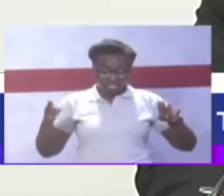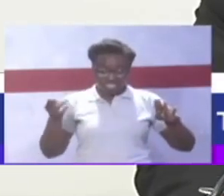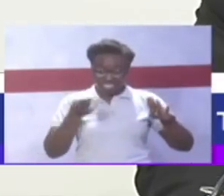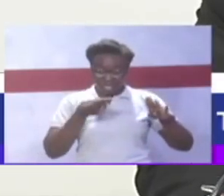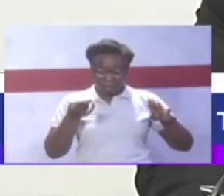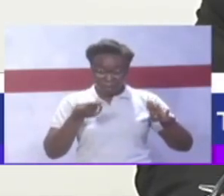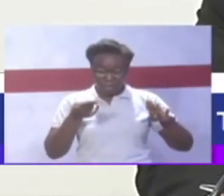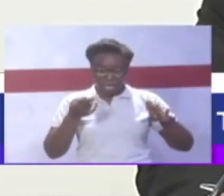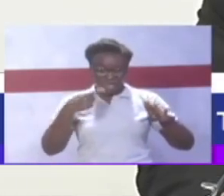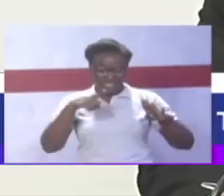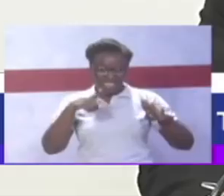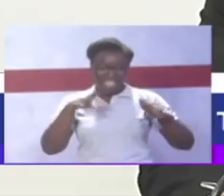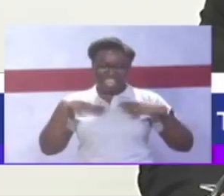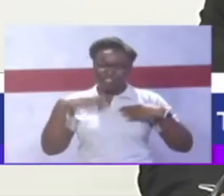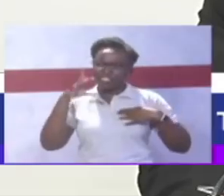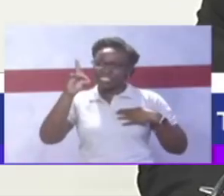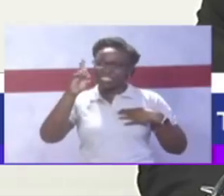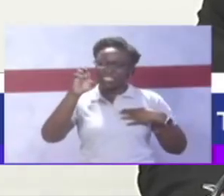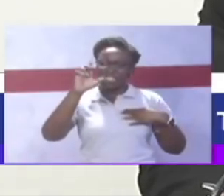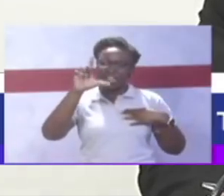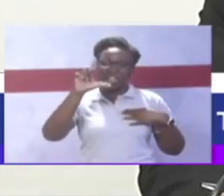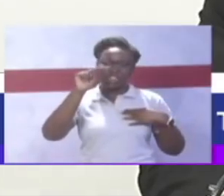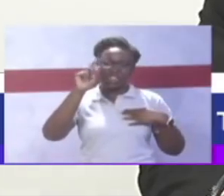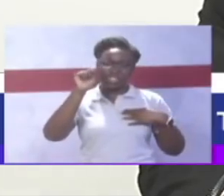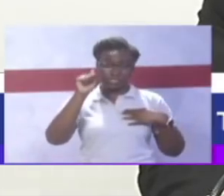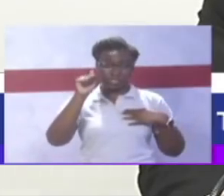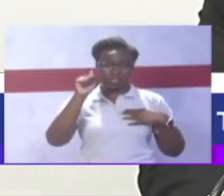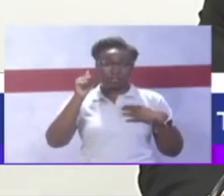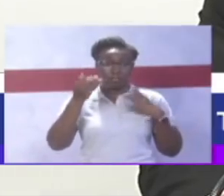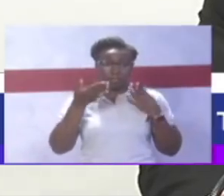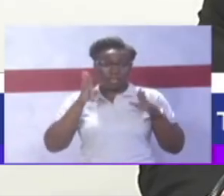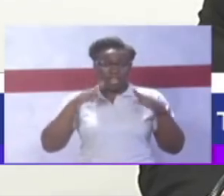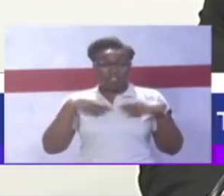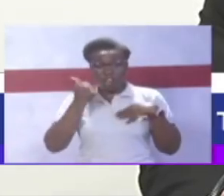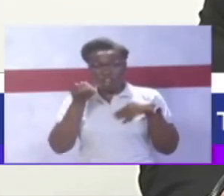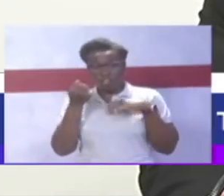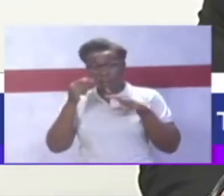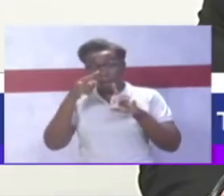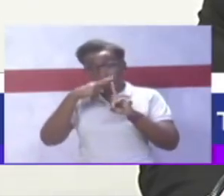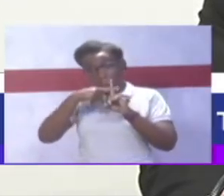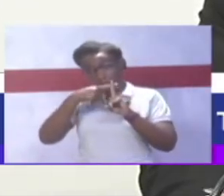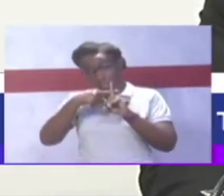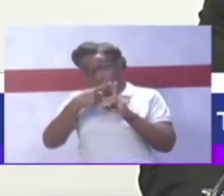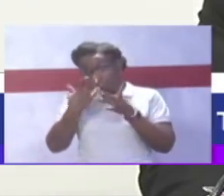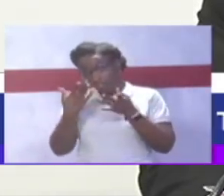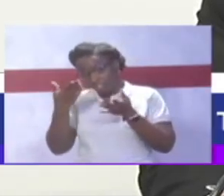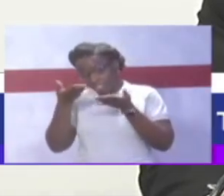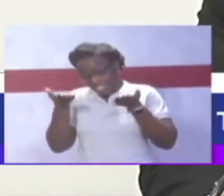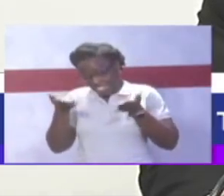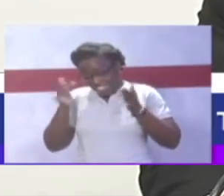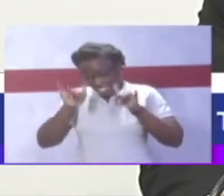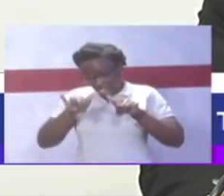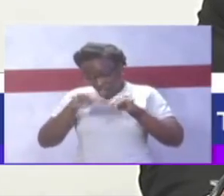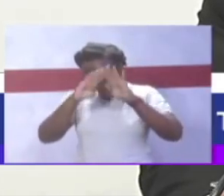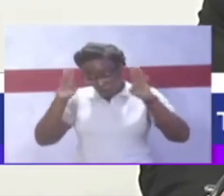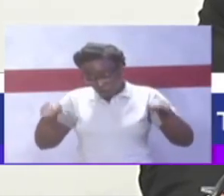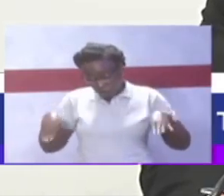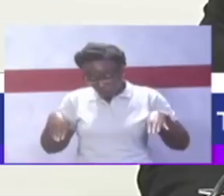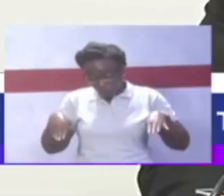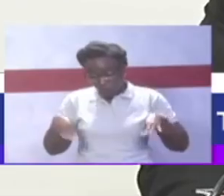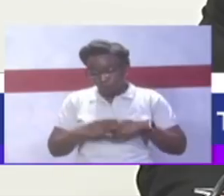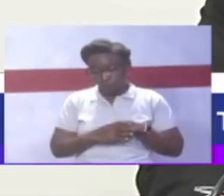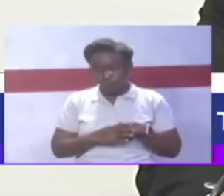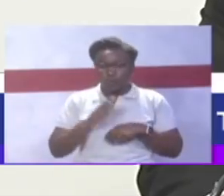with Delta, generally speaking, if you have other positives in that household, which is the case in these instances, you would likely see those as